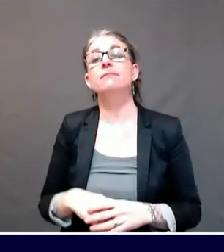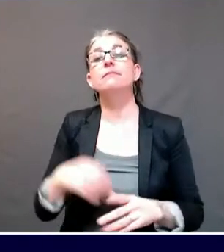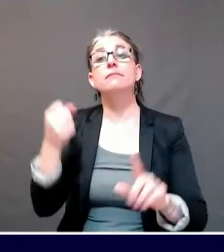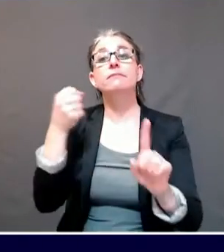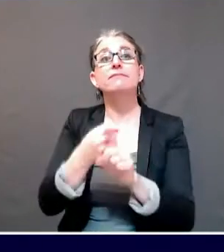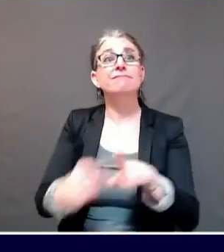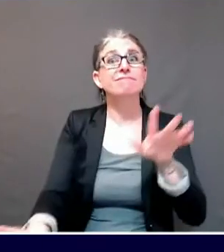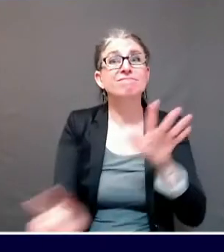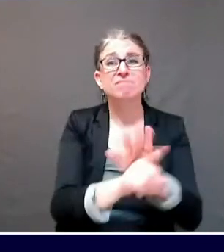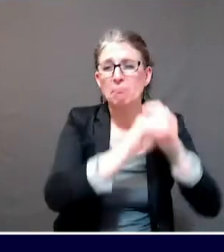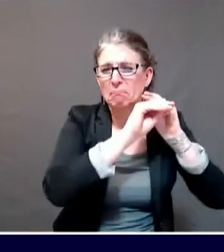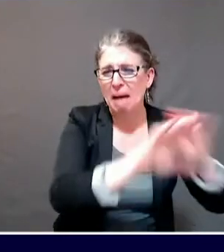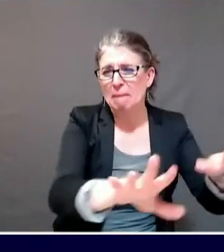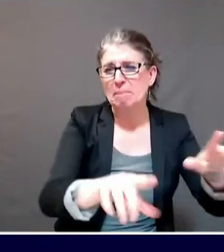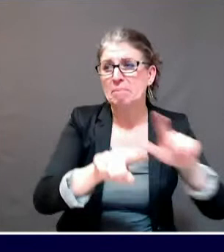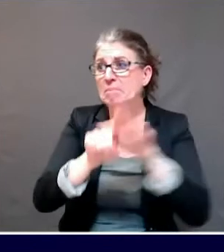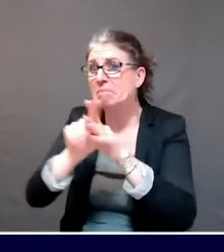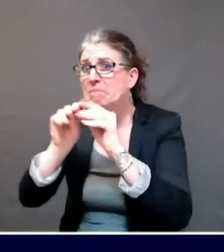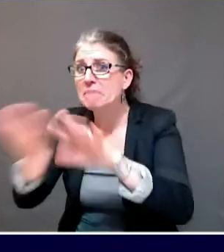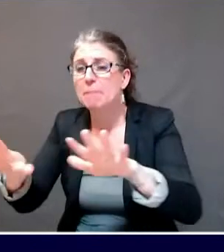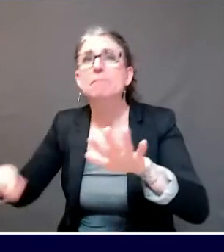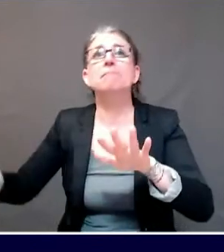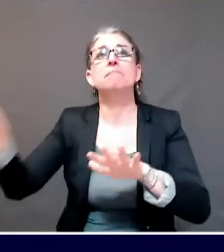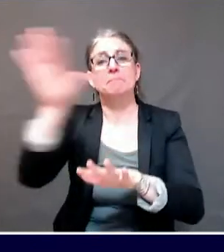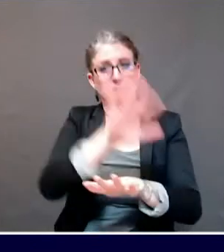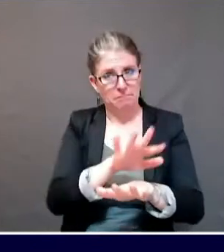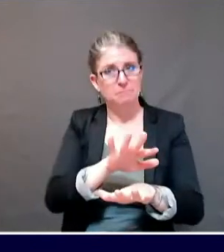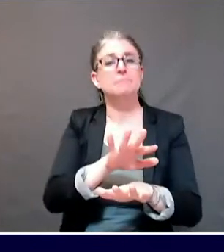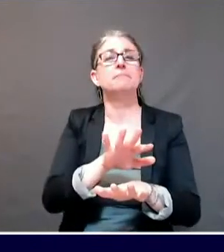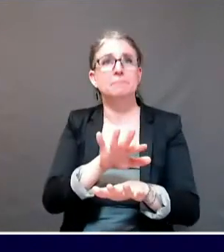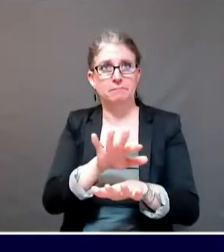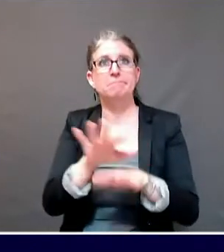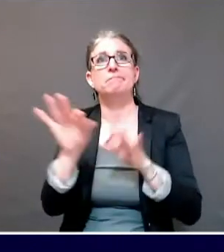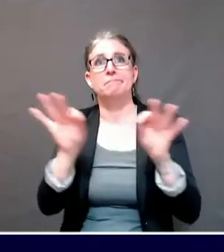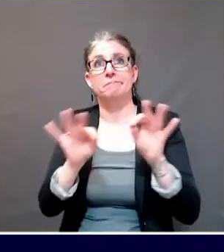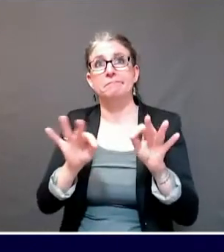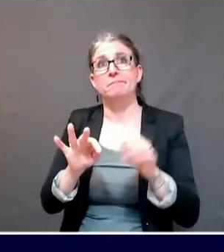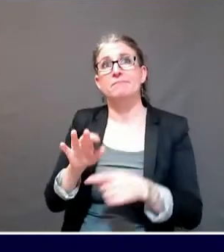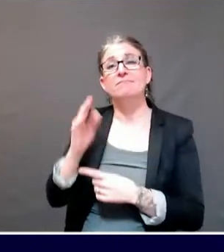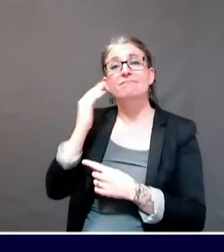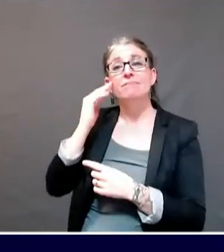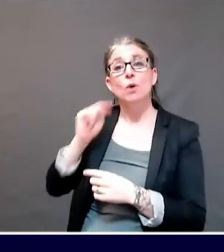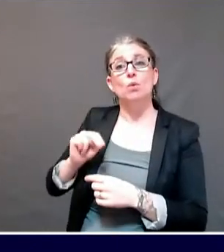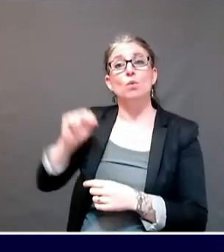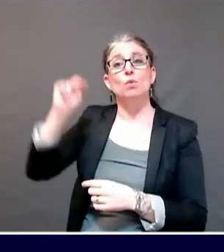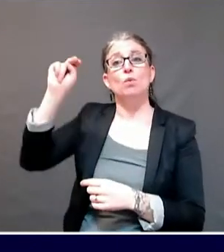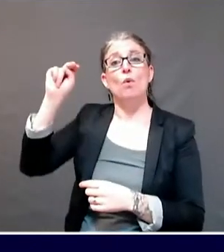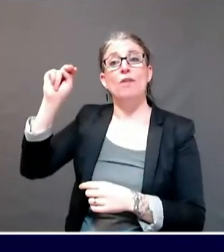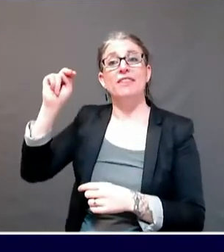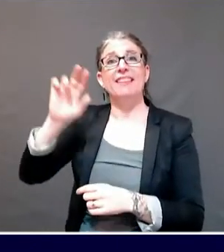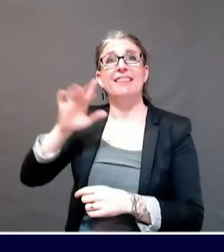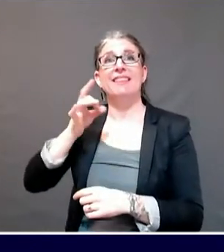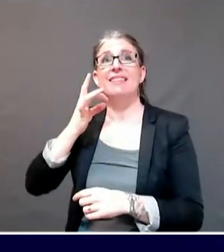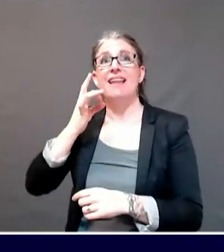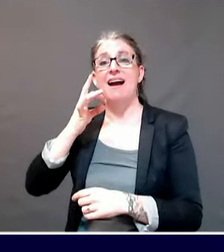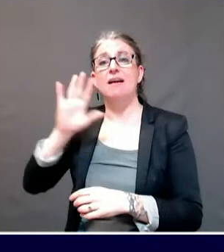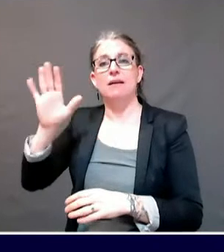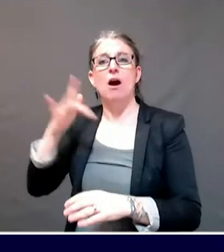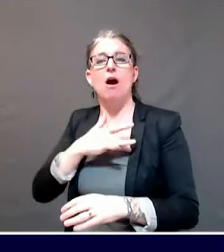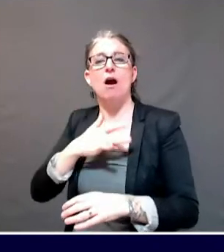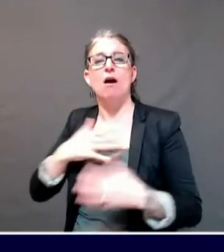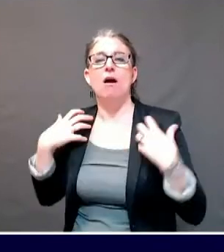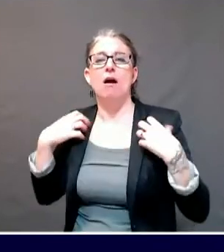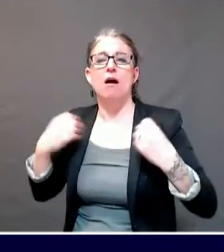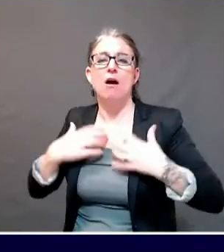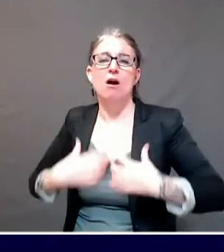outbreaks include, among others, the Northern Light Heart and Lung Rehabilitation Center in Presque Isle, where we